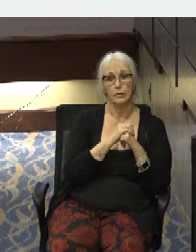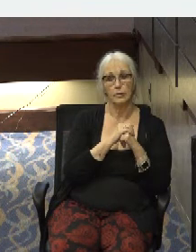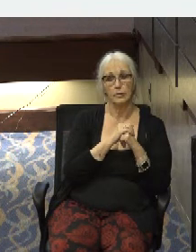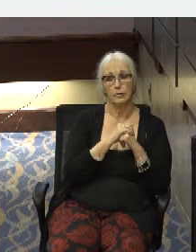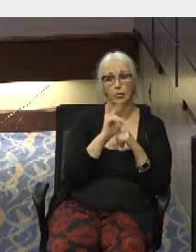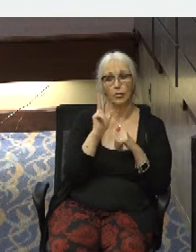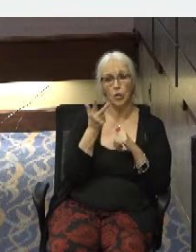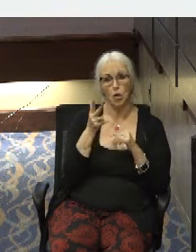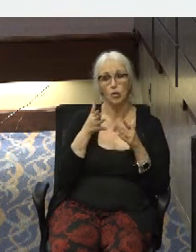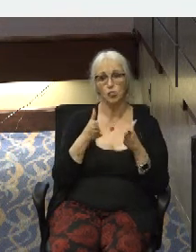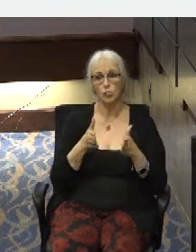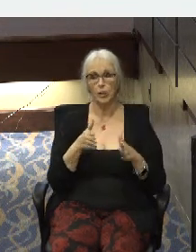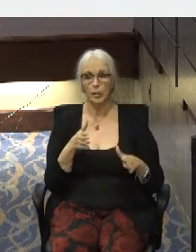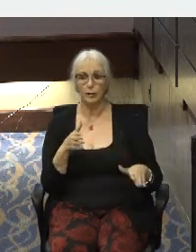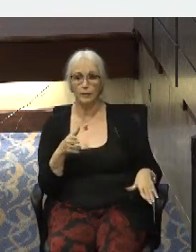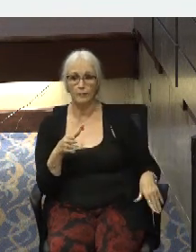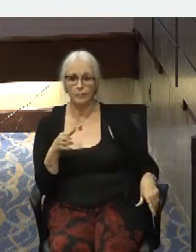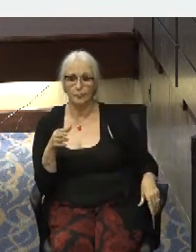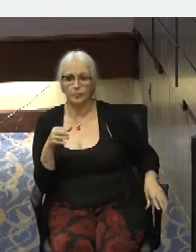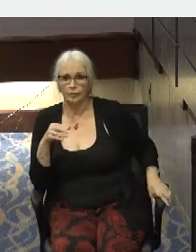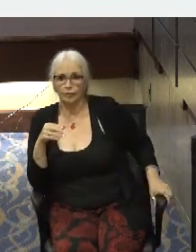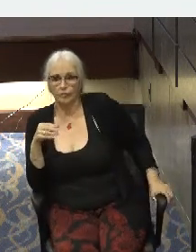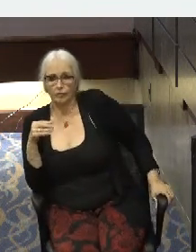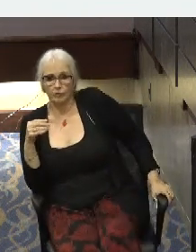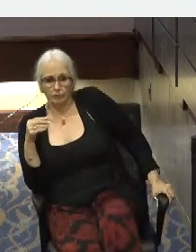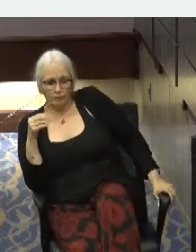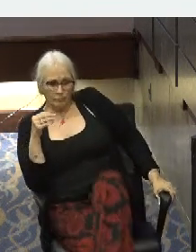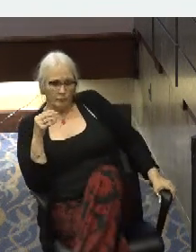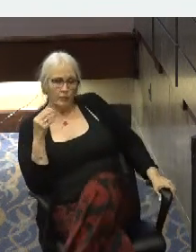3rd Street is down here,